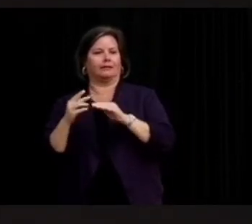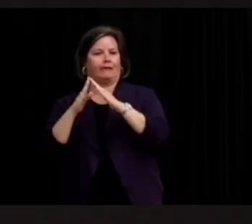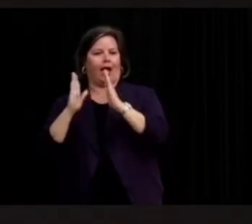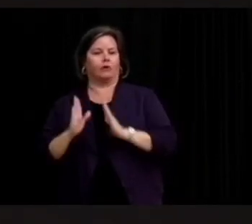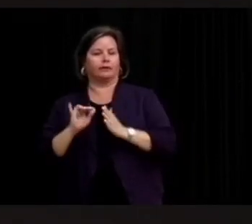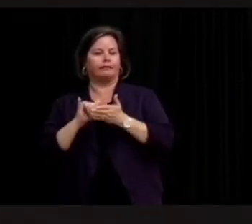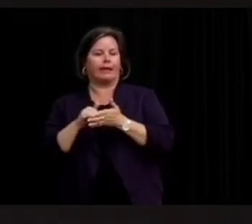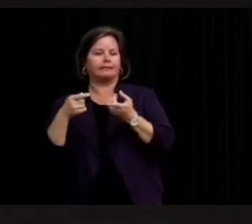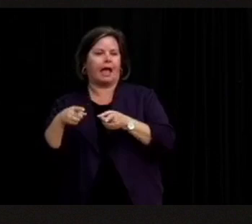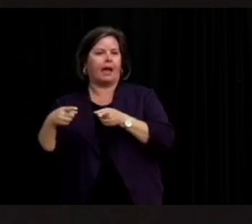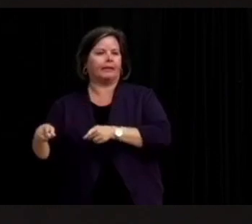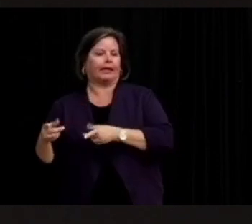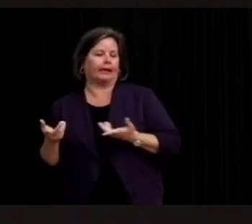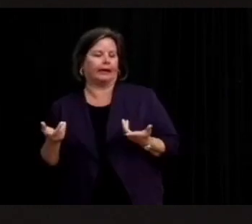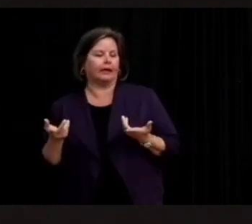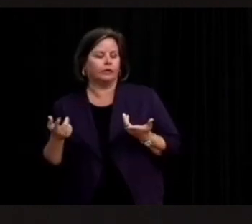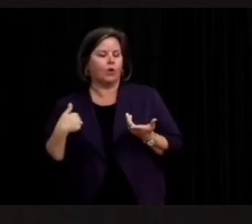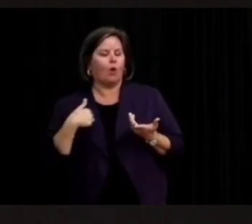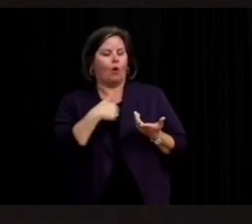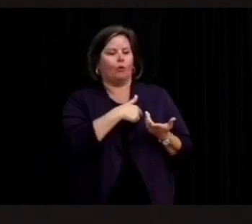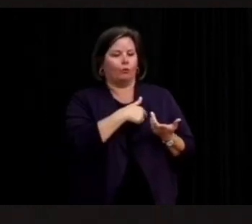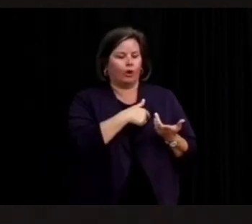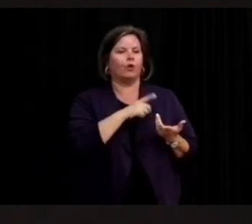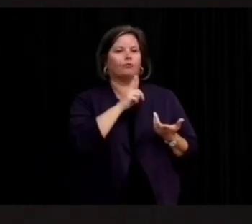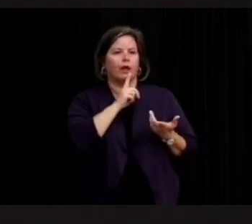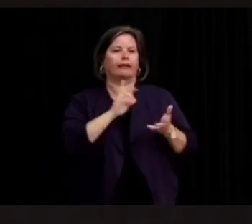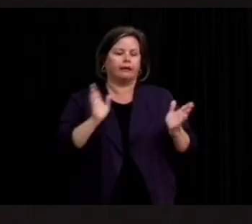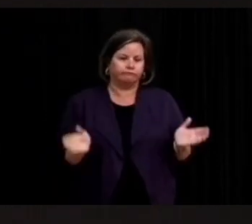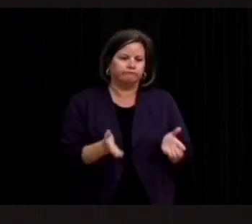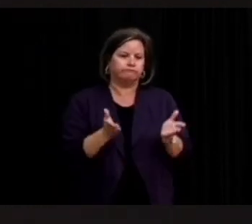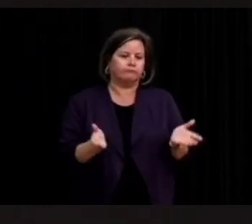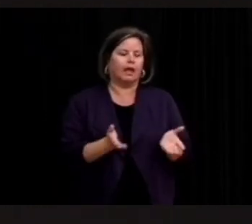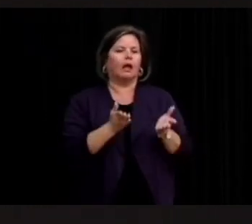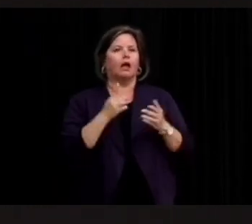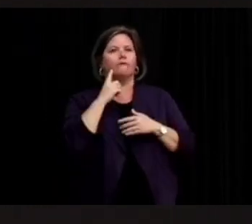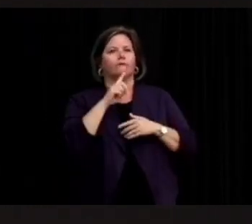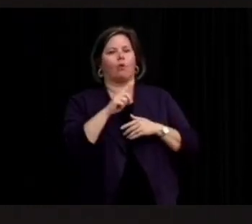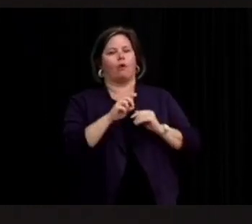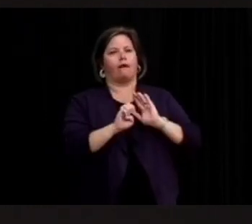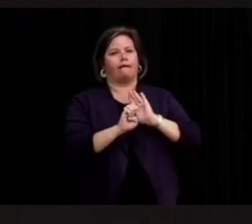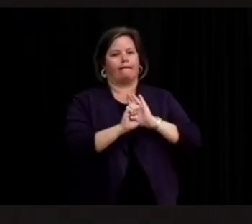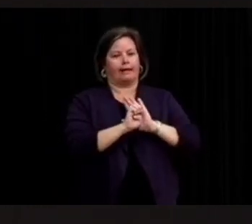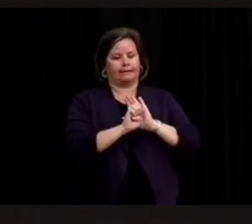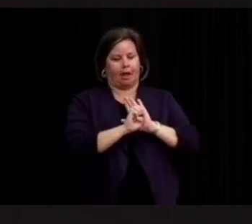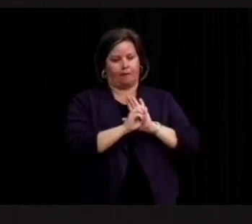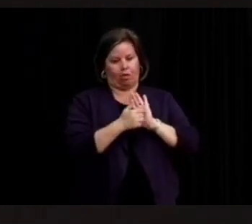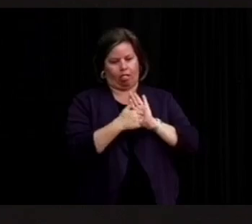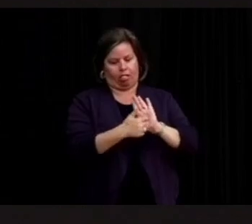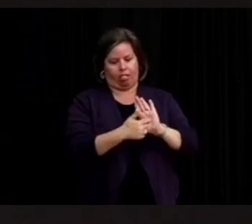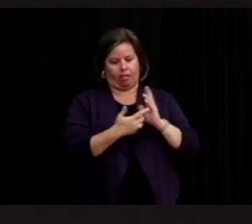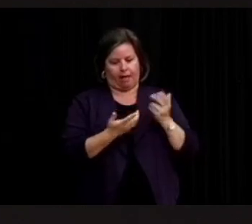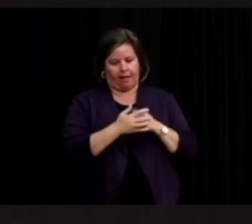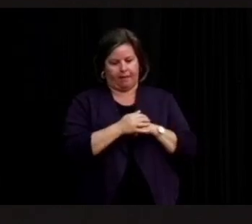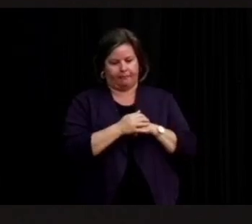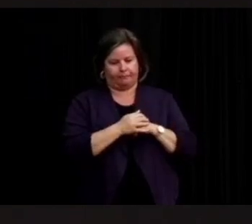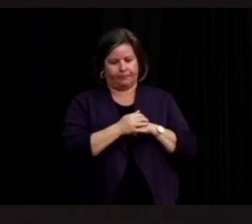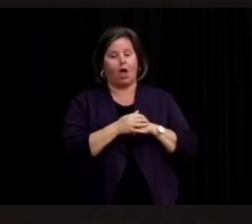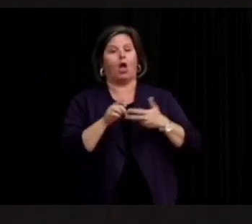that we are really, really pushing is, for example, under our